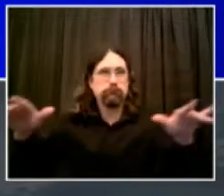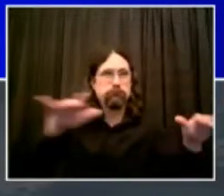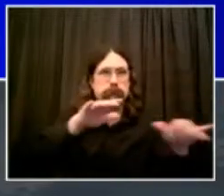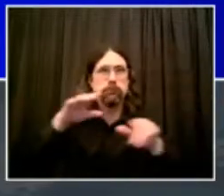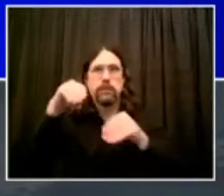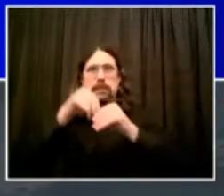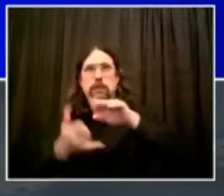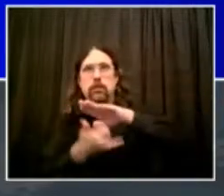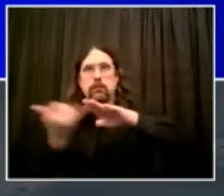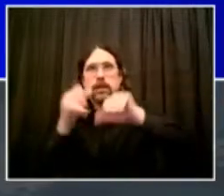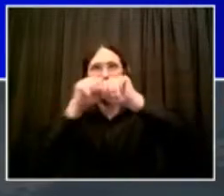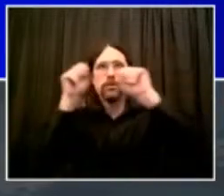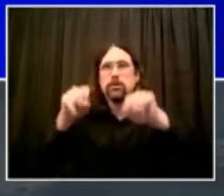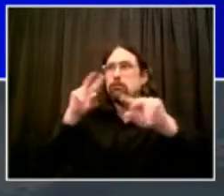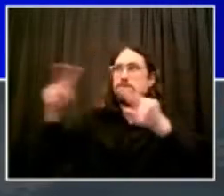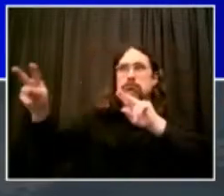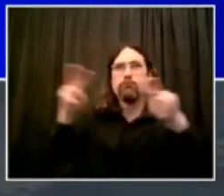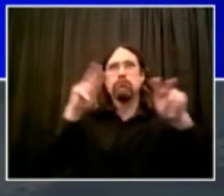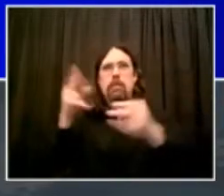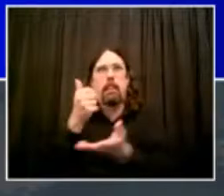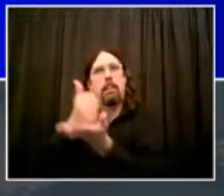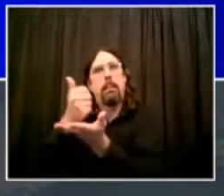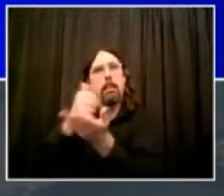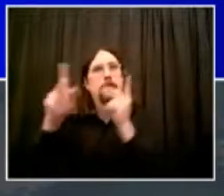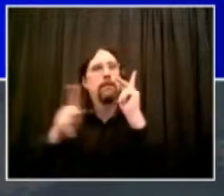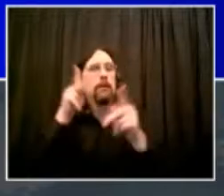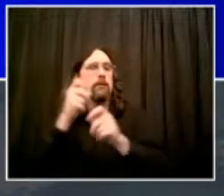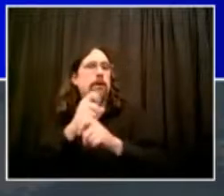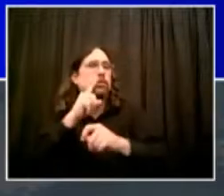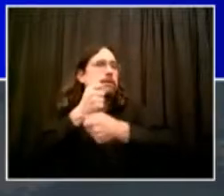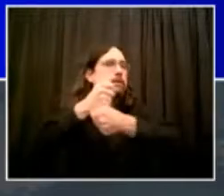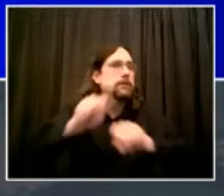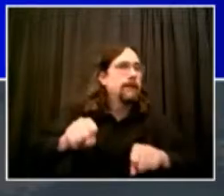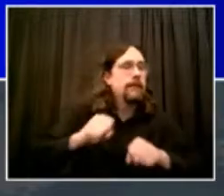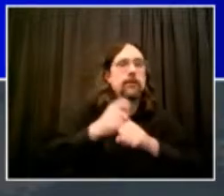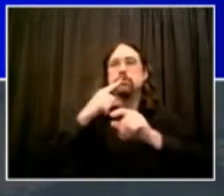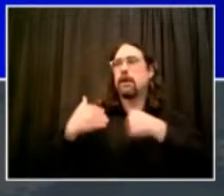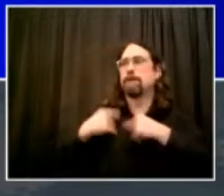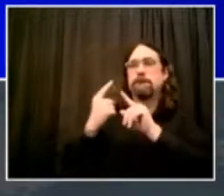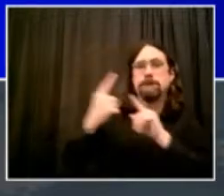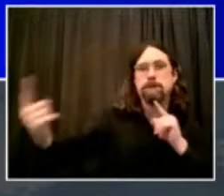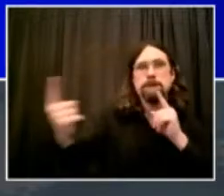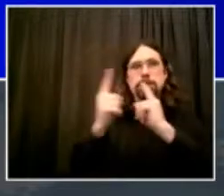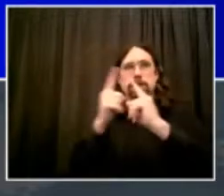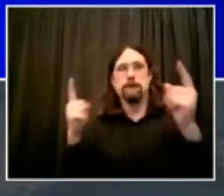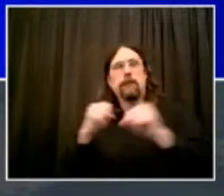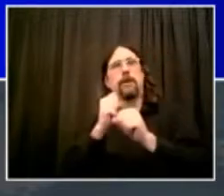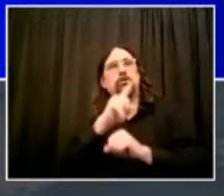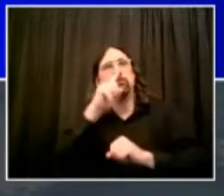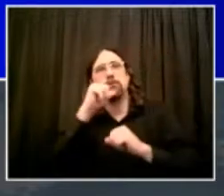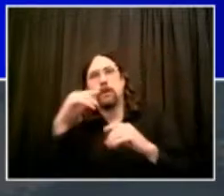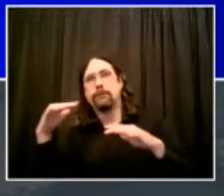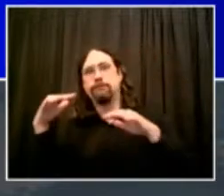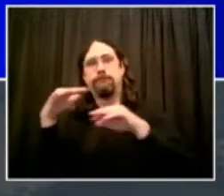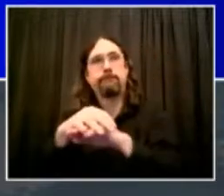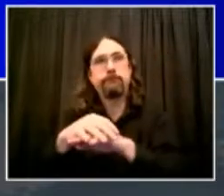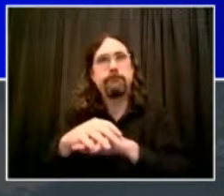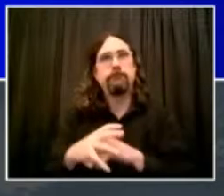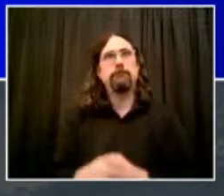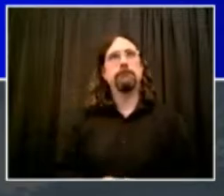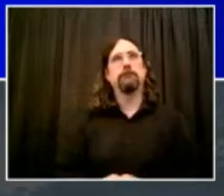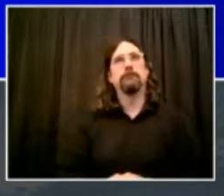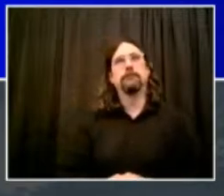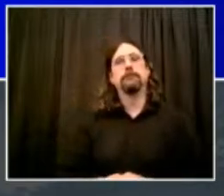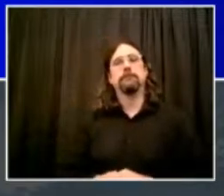Now, I've got a few other things to talk about, and I think we're trying to find the location of our commissioner because there was a little